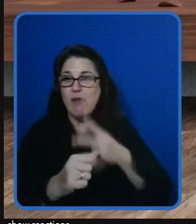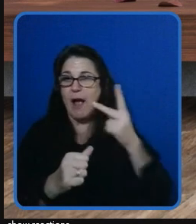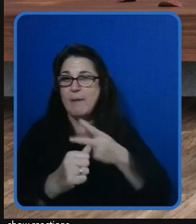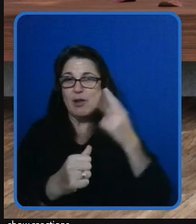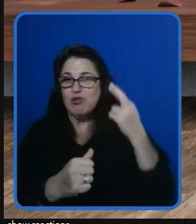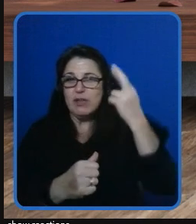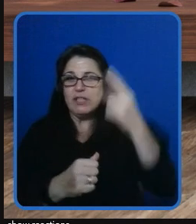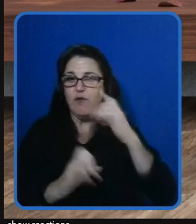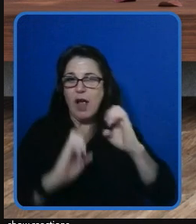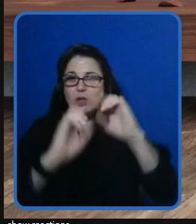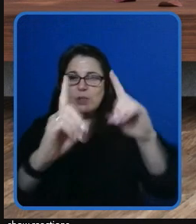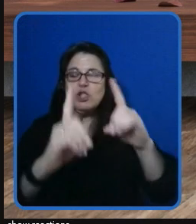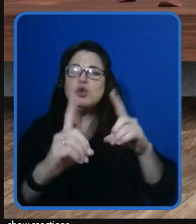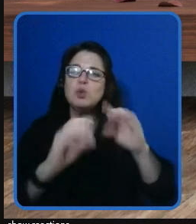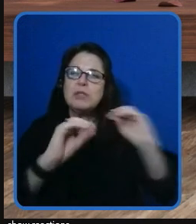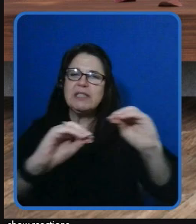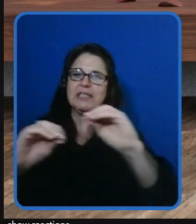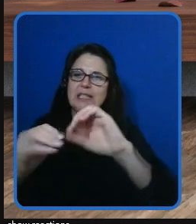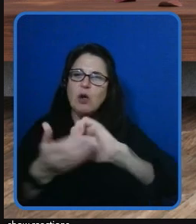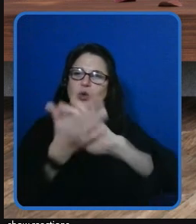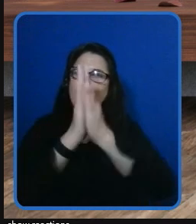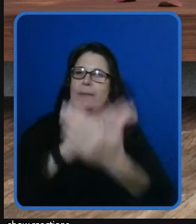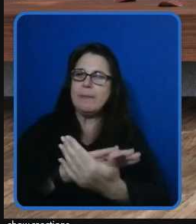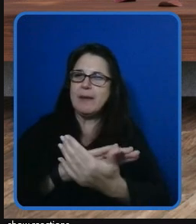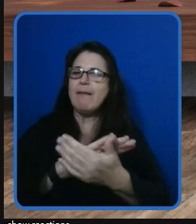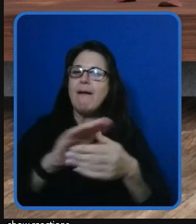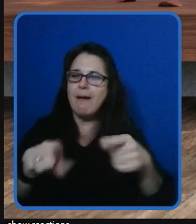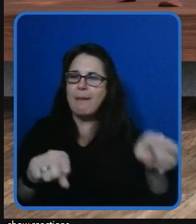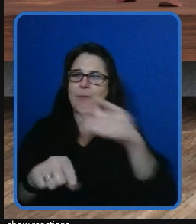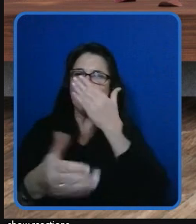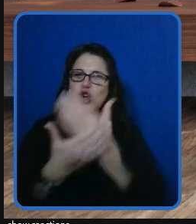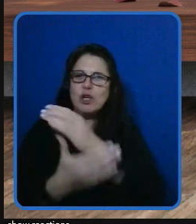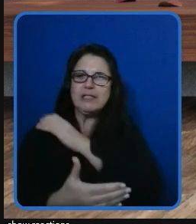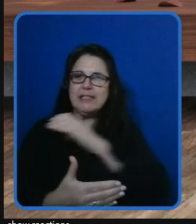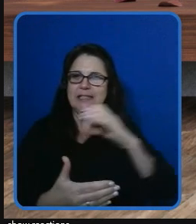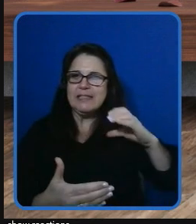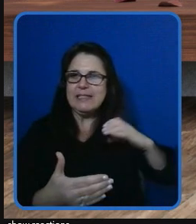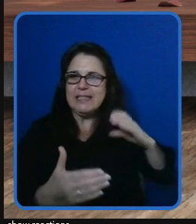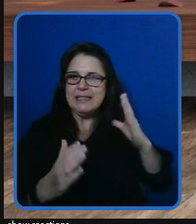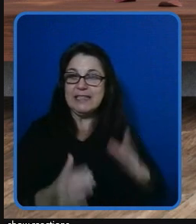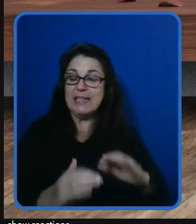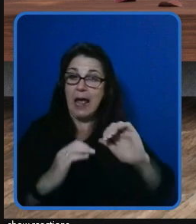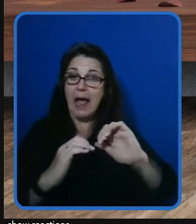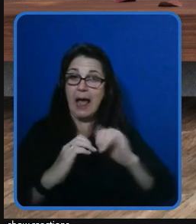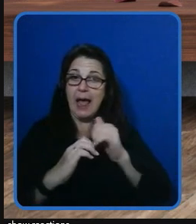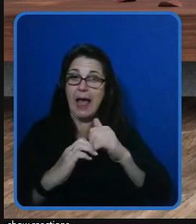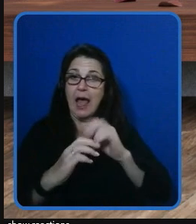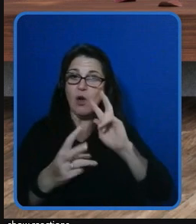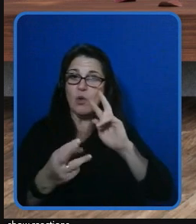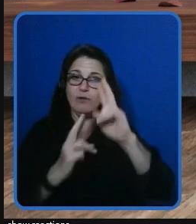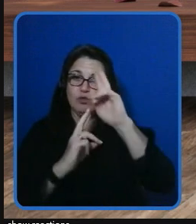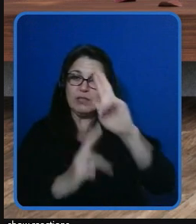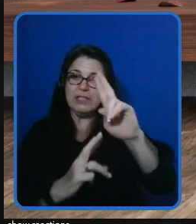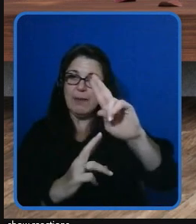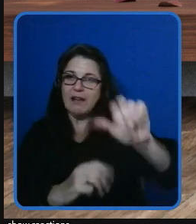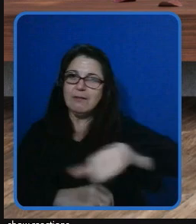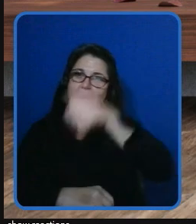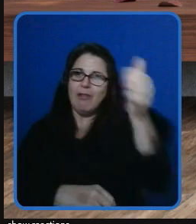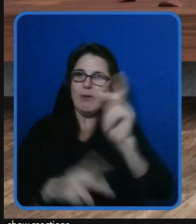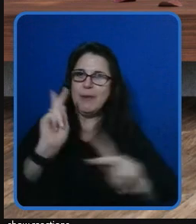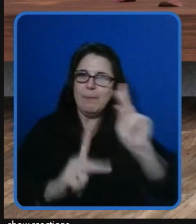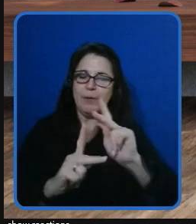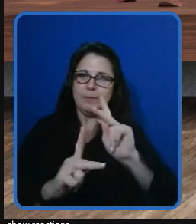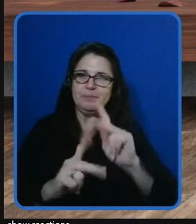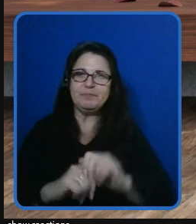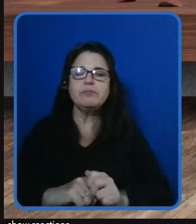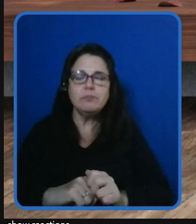to be able to take the perspective of the other. Jefferson got a lot of stuff wrong, but he got that right. Yes. Bo, one final